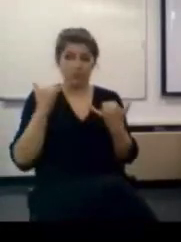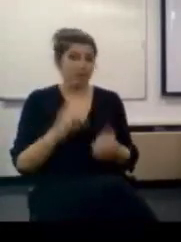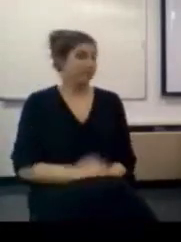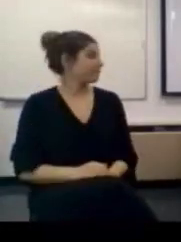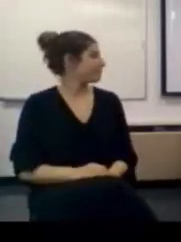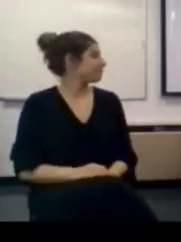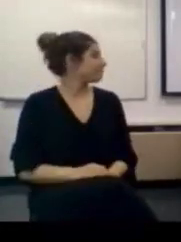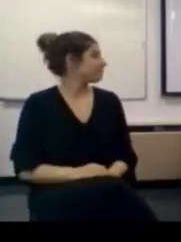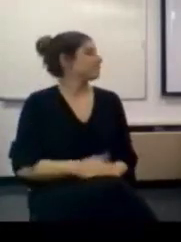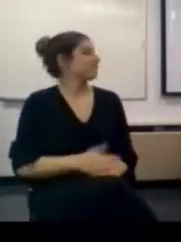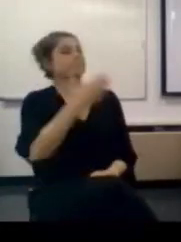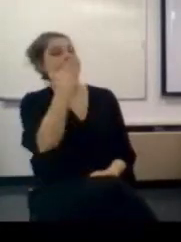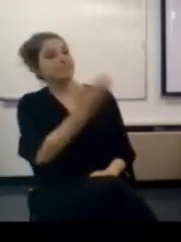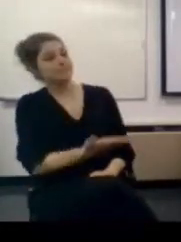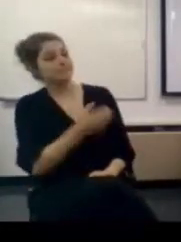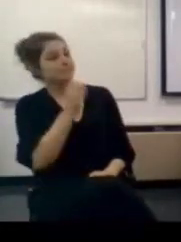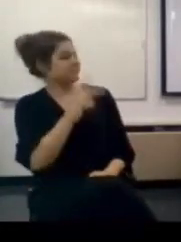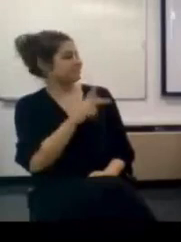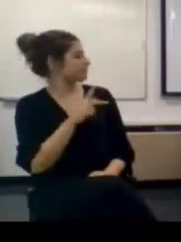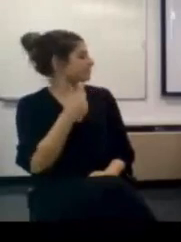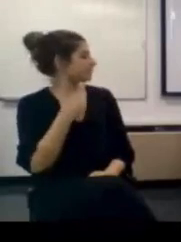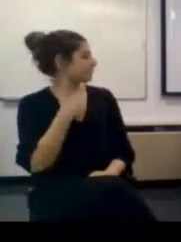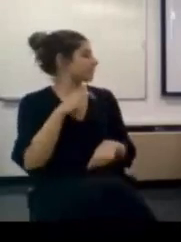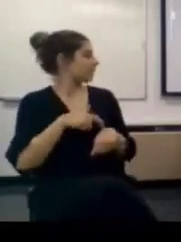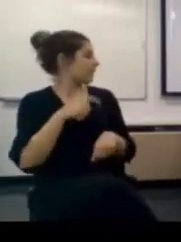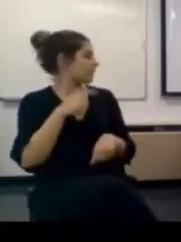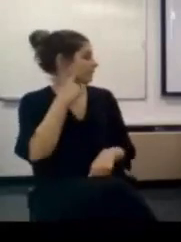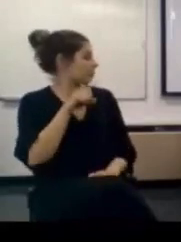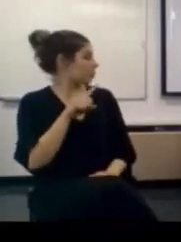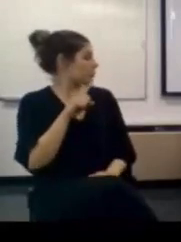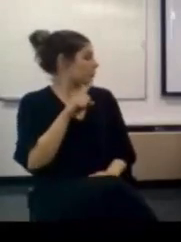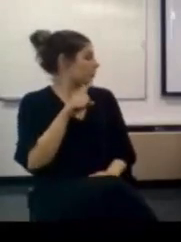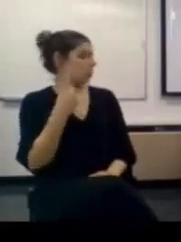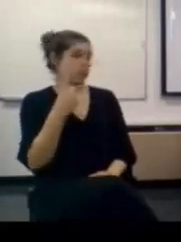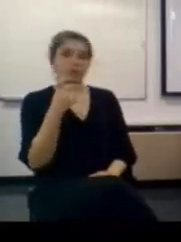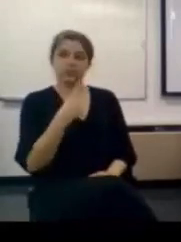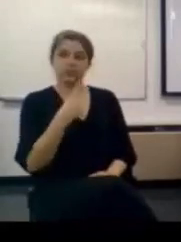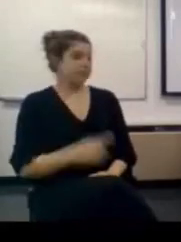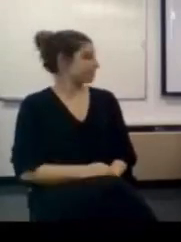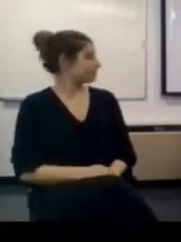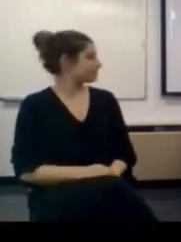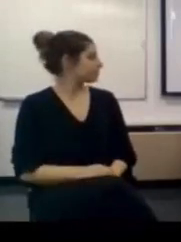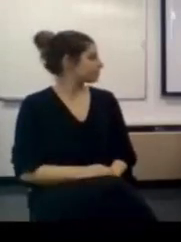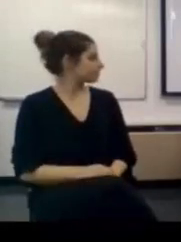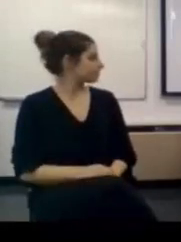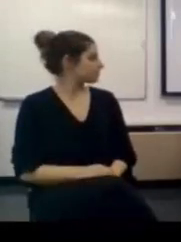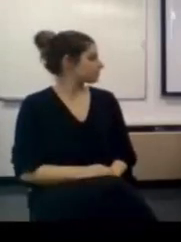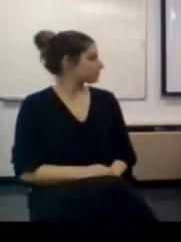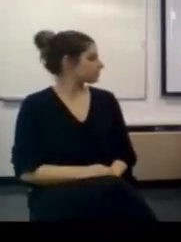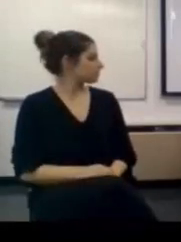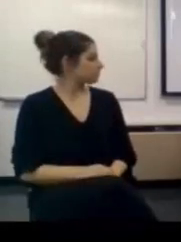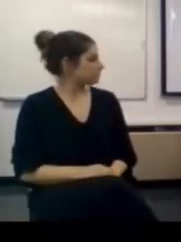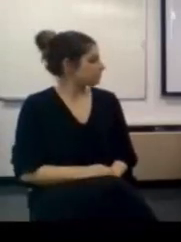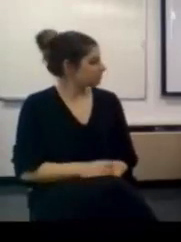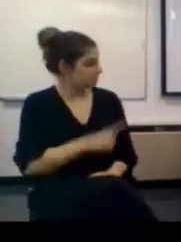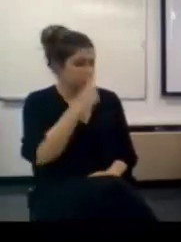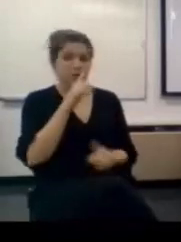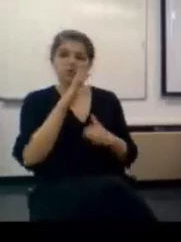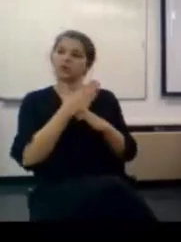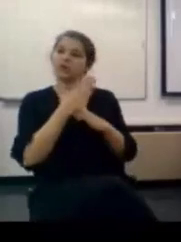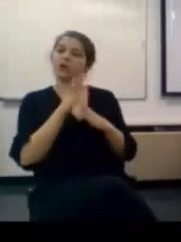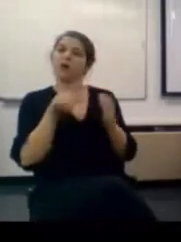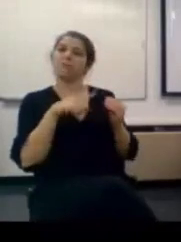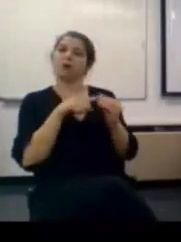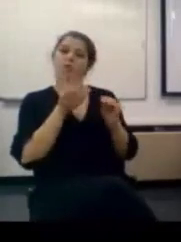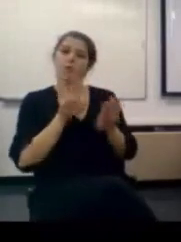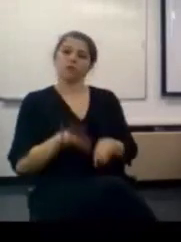and people need to put a stop to it right away. Right. Thank you. Okay, so we have time for a question.